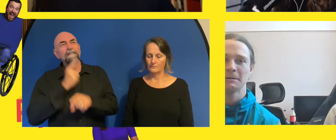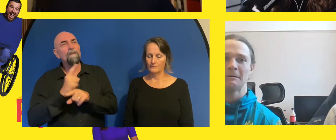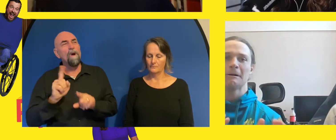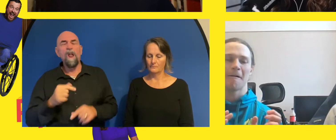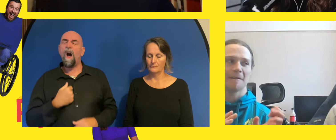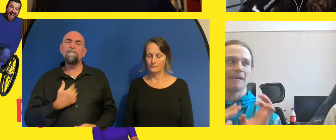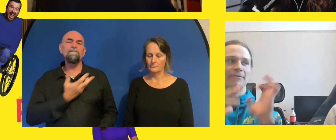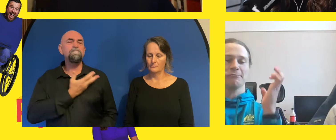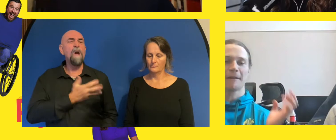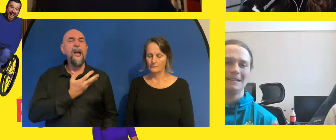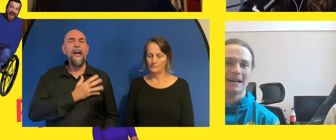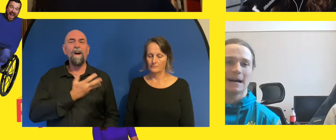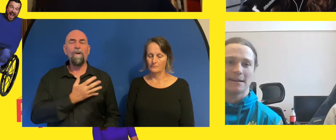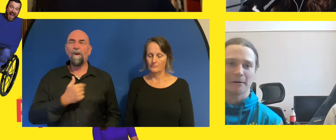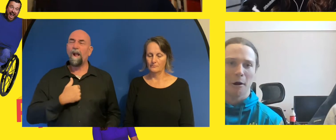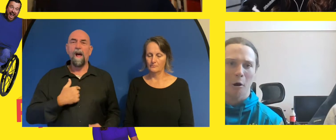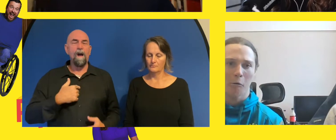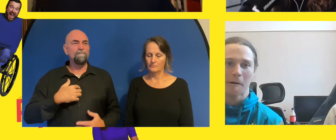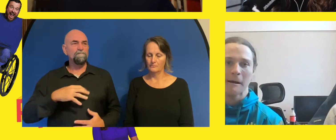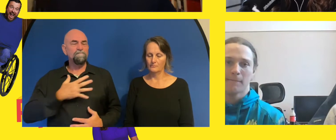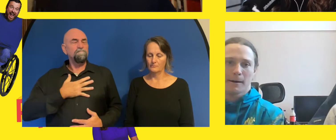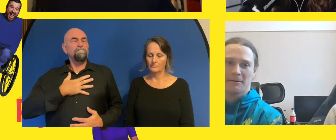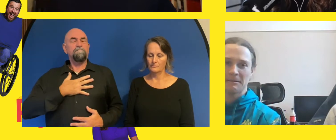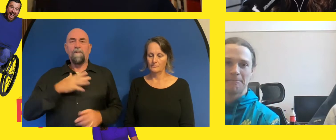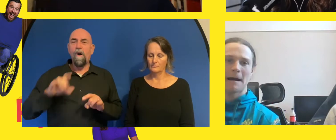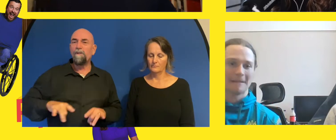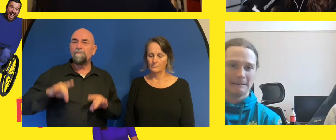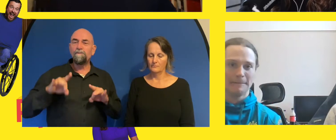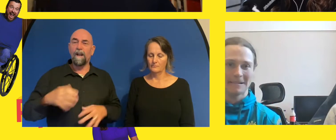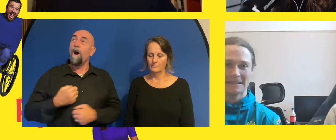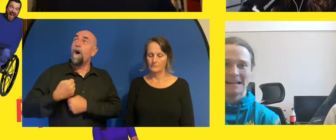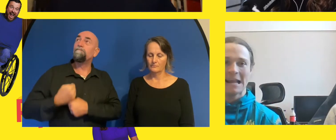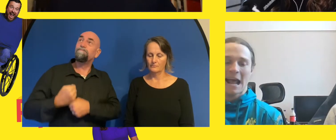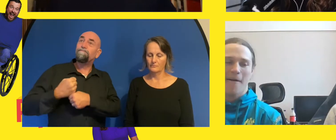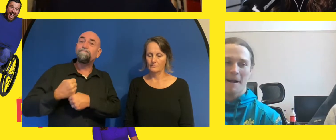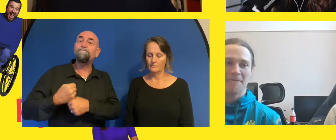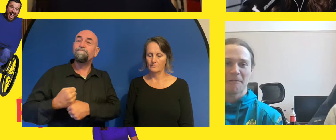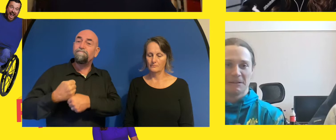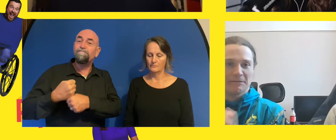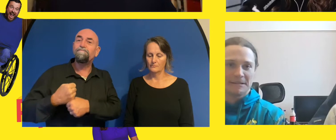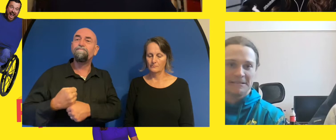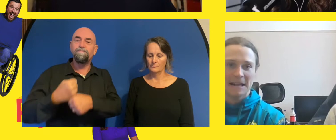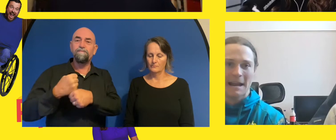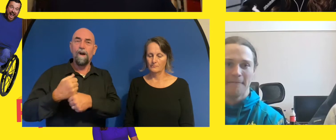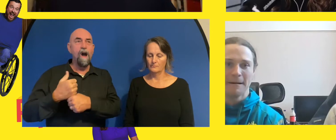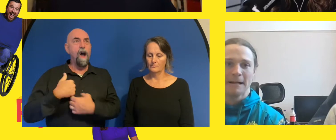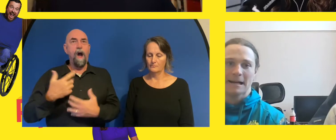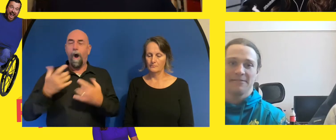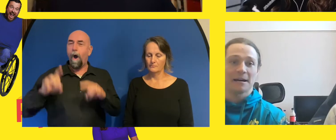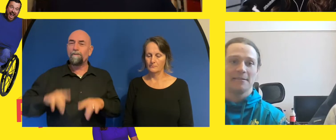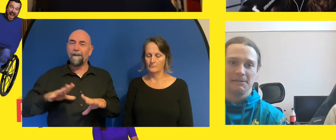much of Australia as a whole, but also the Paralympics and how everyone on this